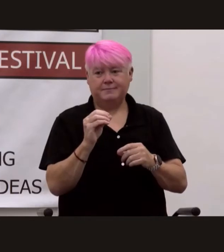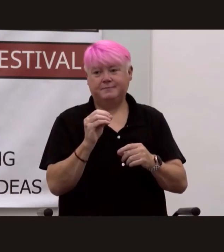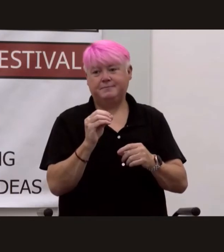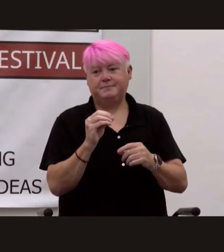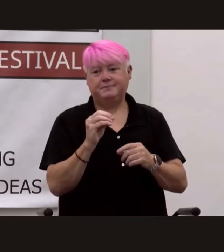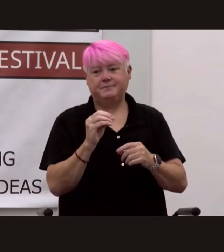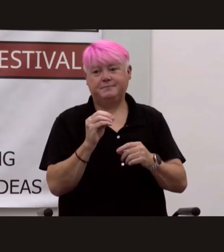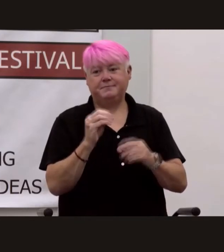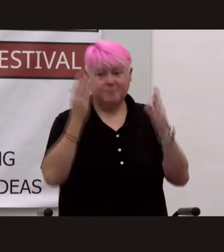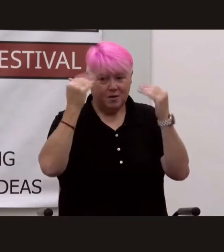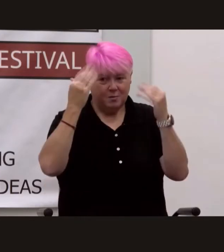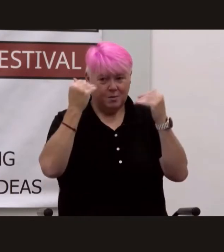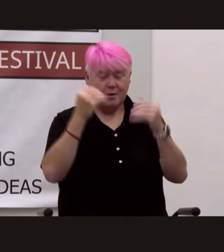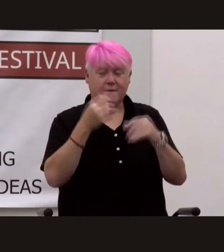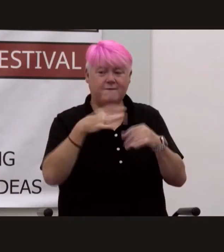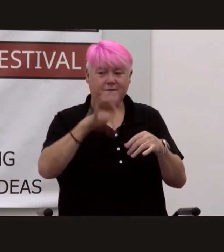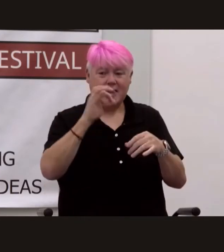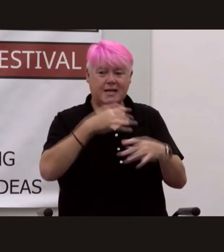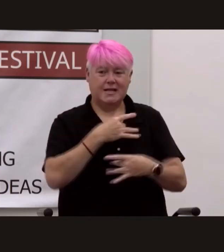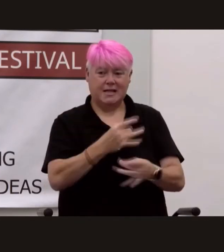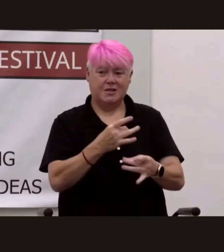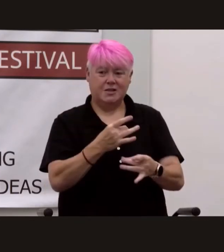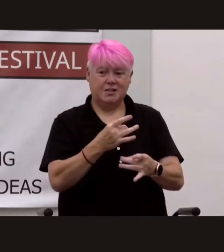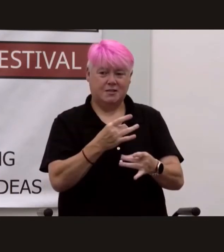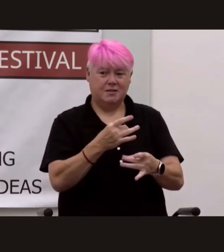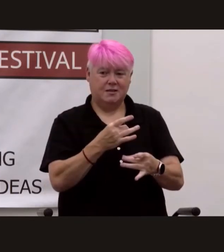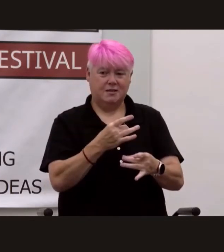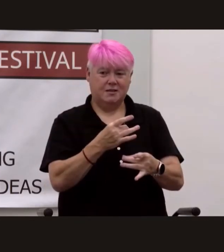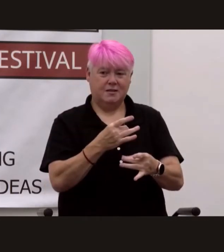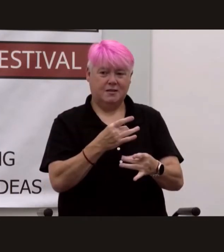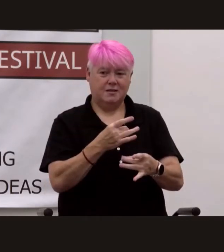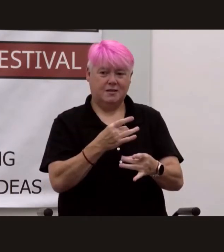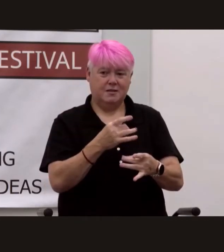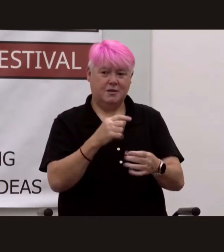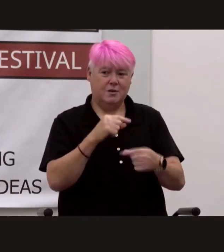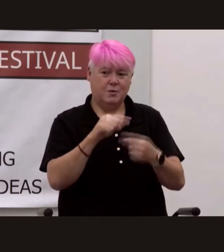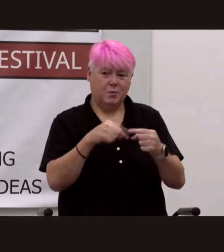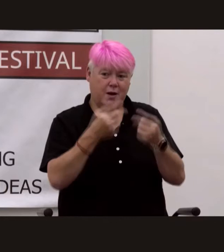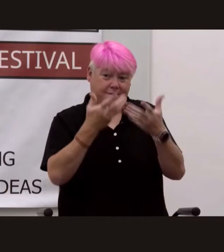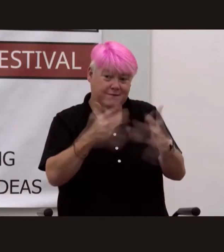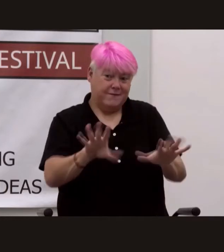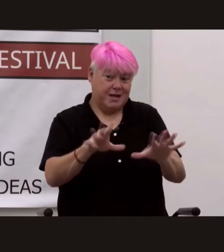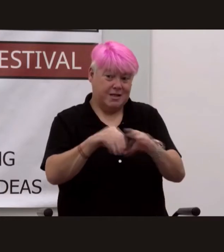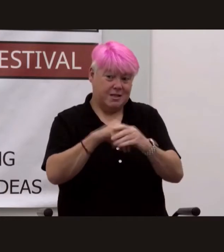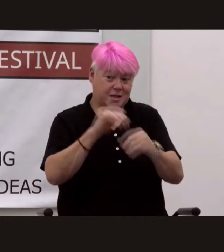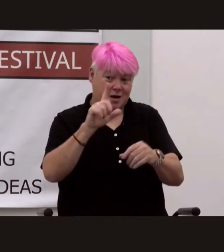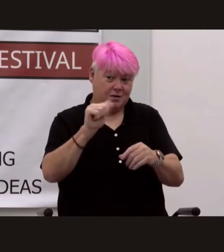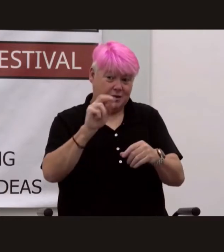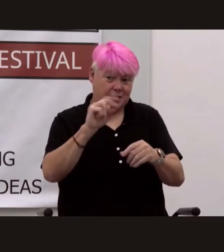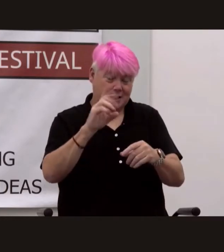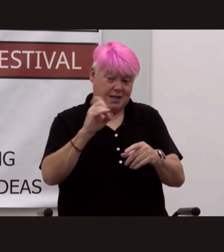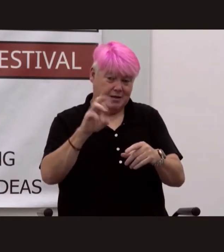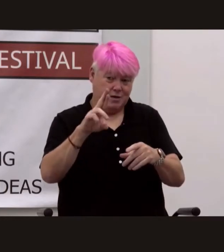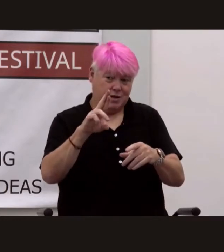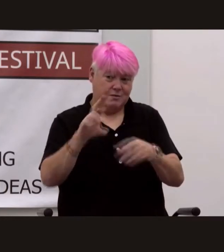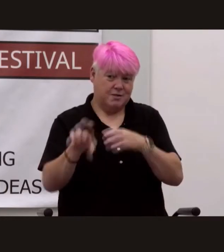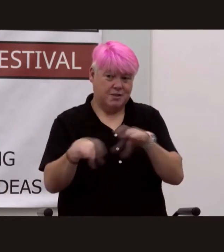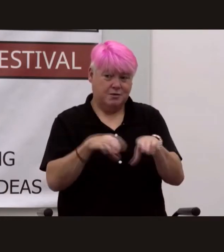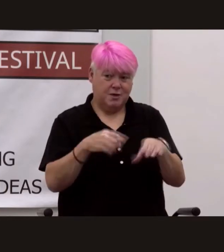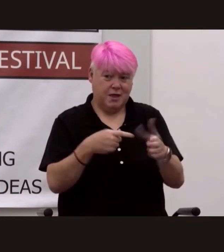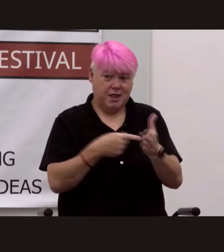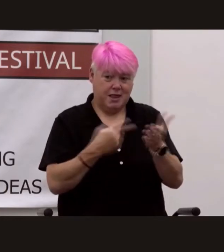this interesting because I do too. Once I'd finished The Outlander and I was doing events like this,